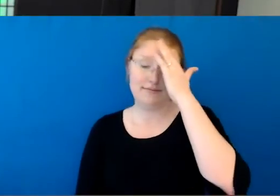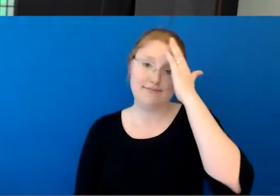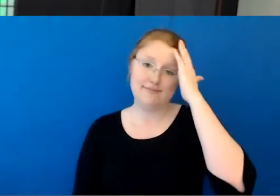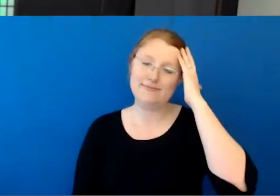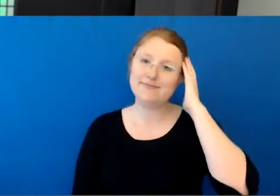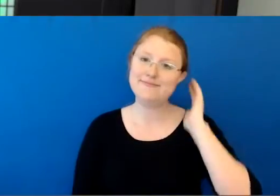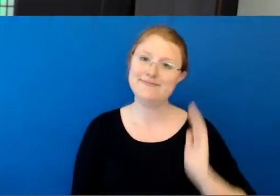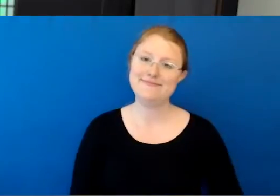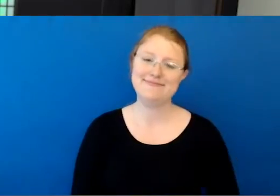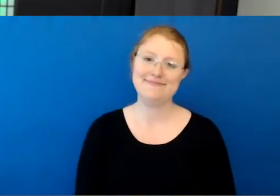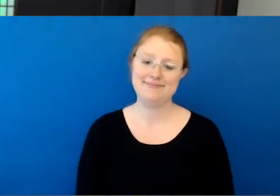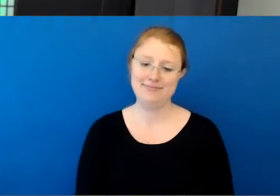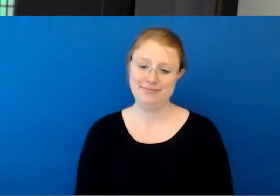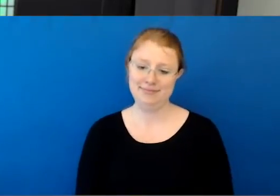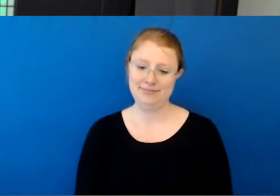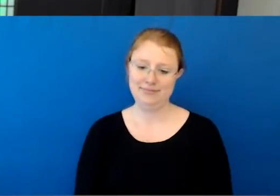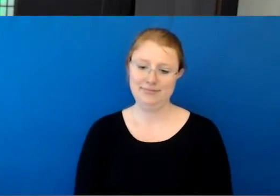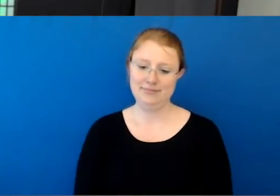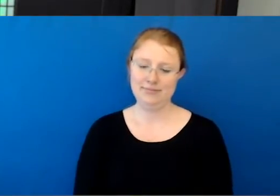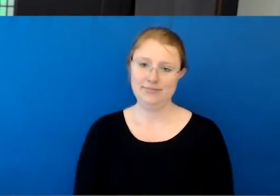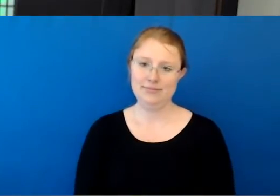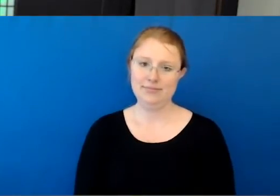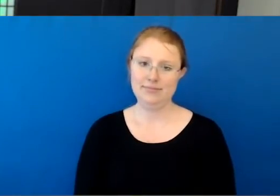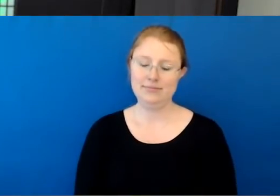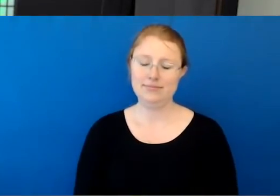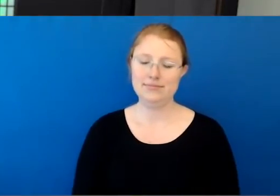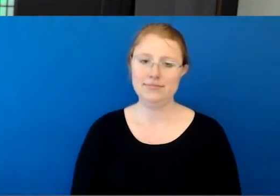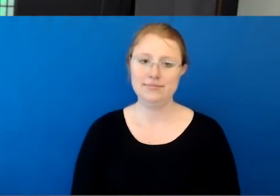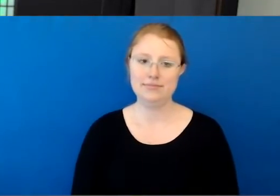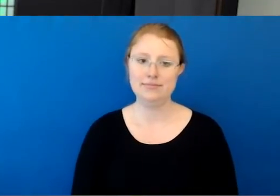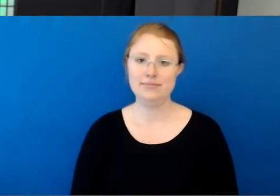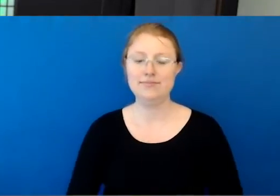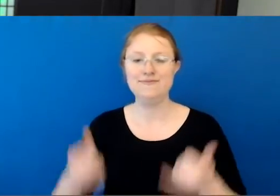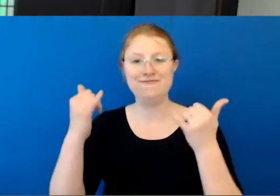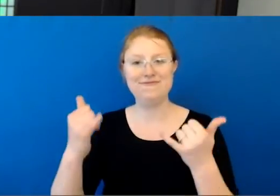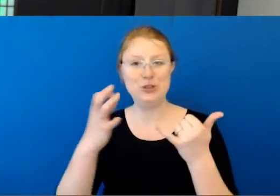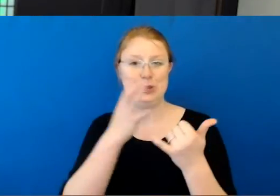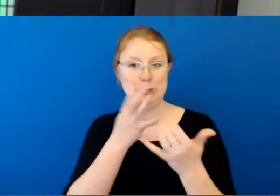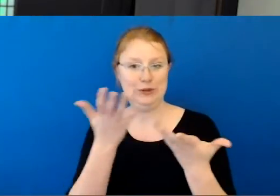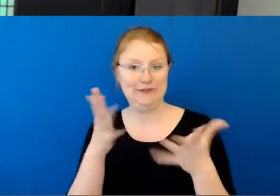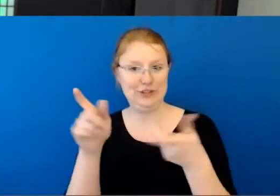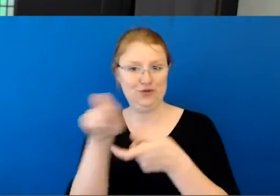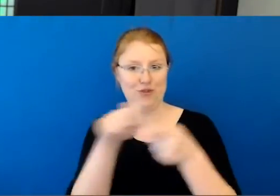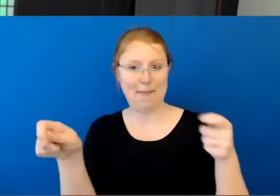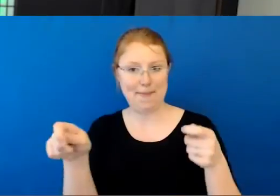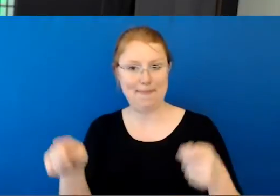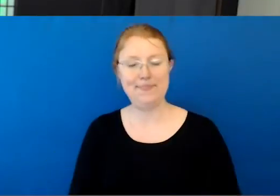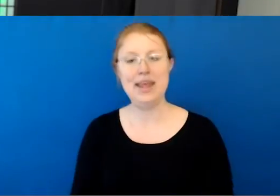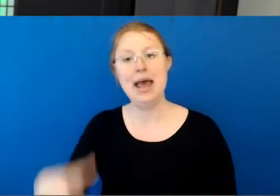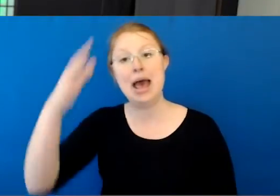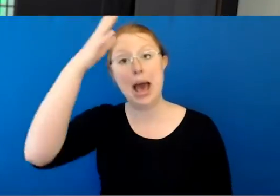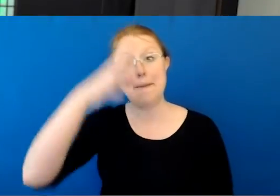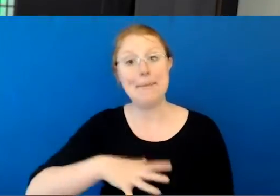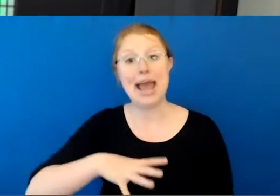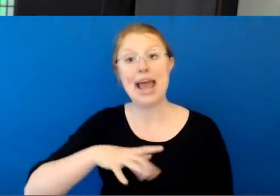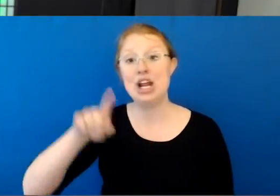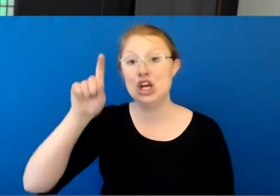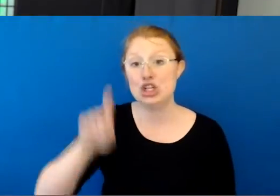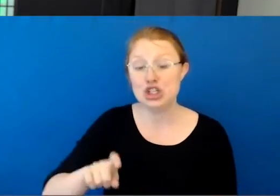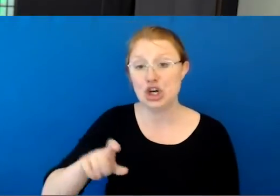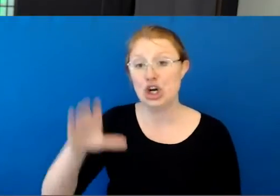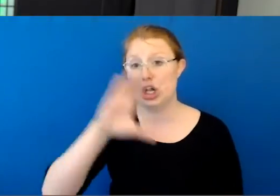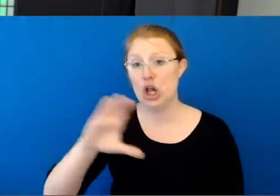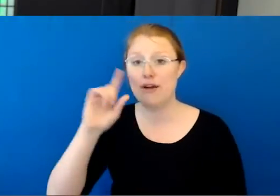and wives, men, and those women around you, because they are doing those things for you out of love.